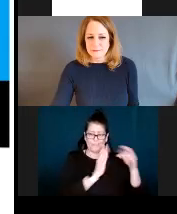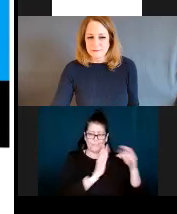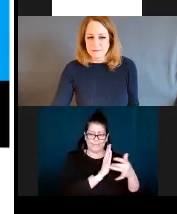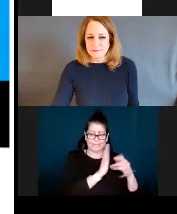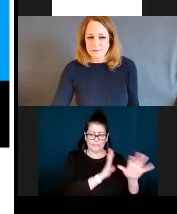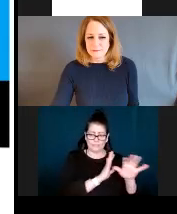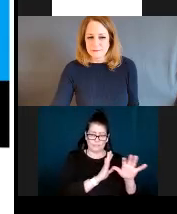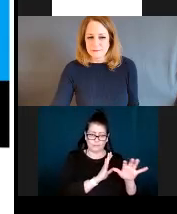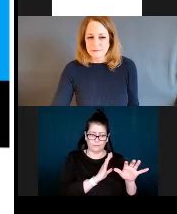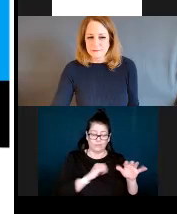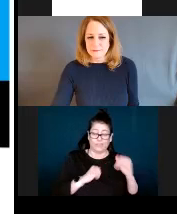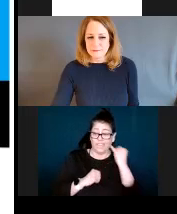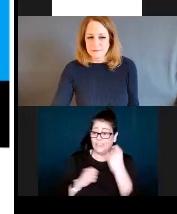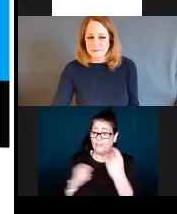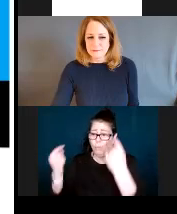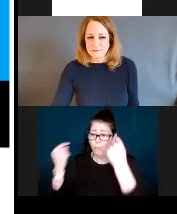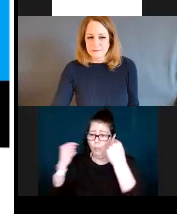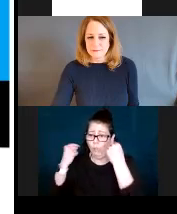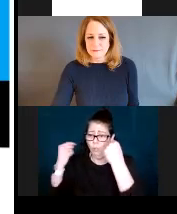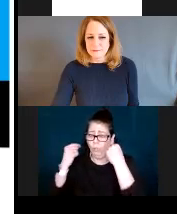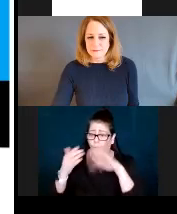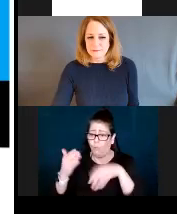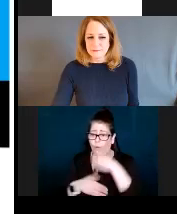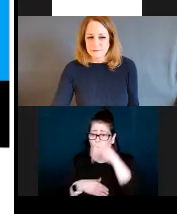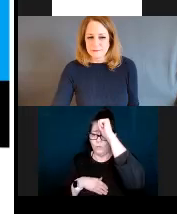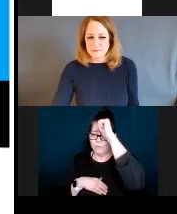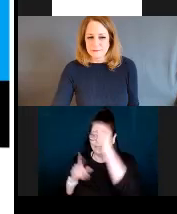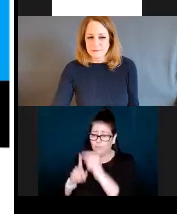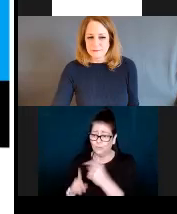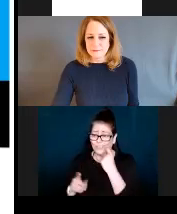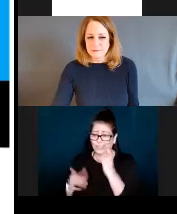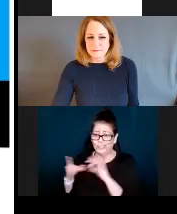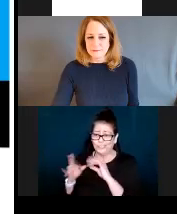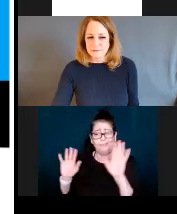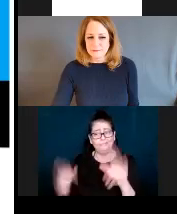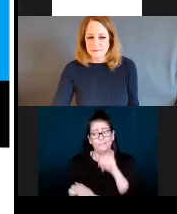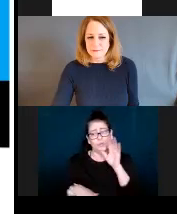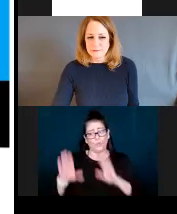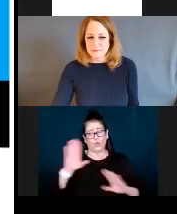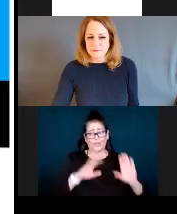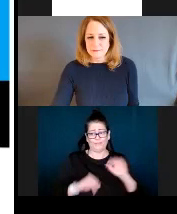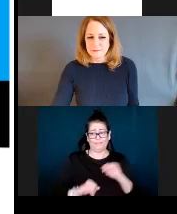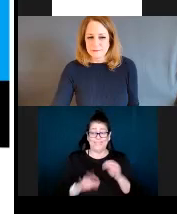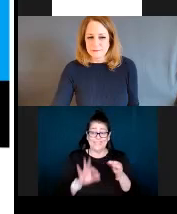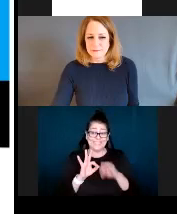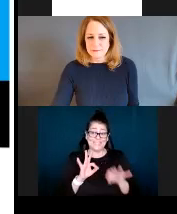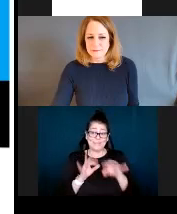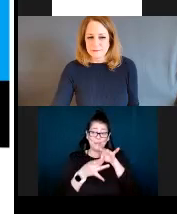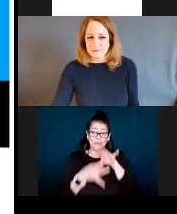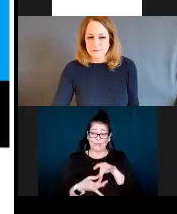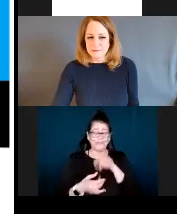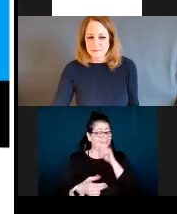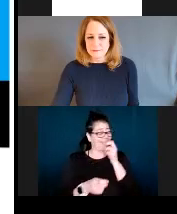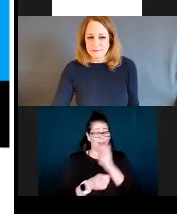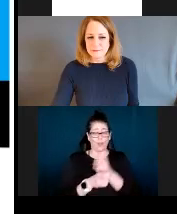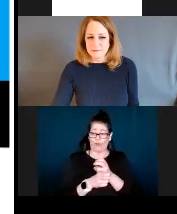words I just said or what they mean, don't worry, because simple grounding is not that hard. And you're probably already